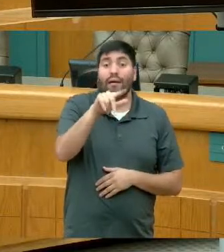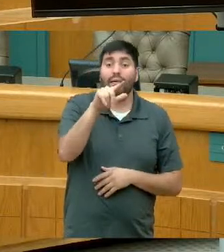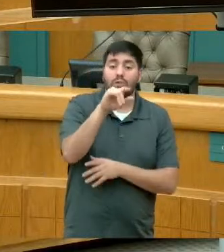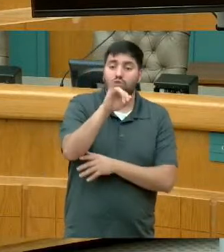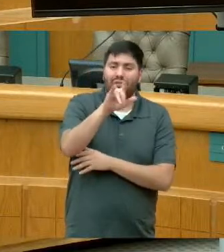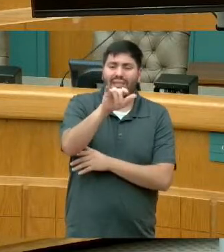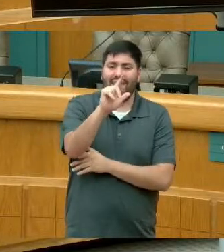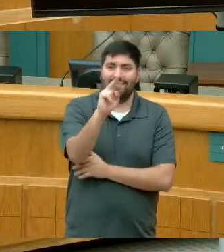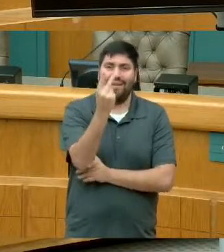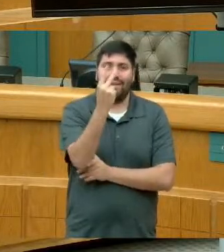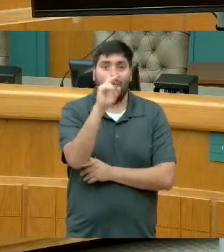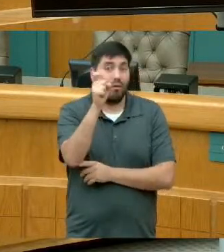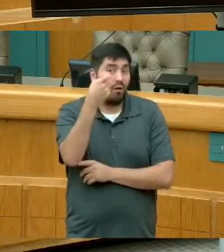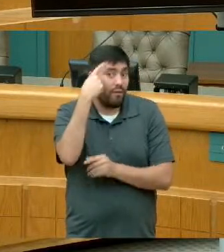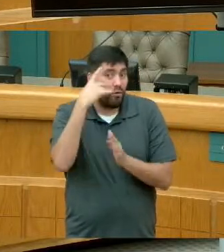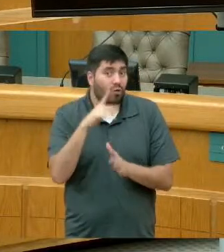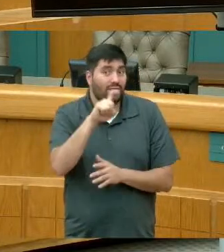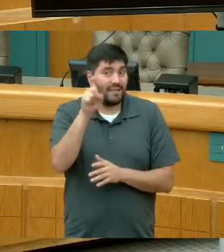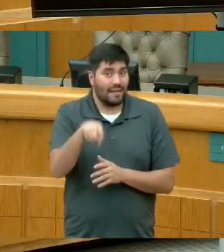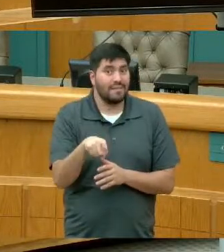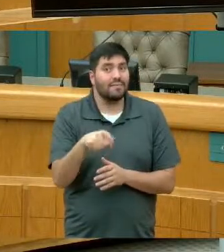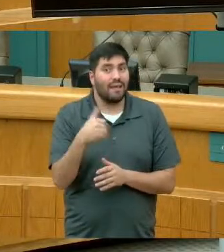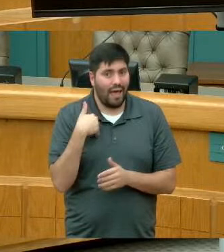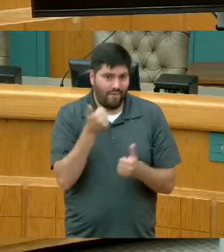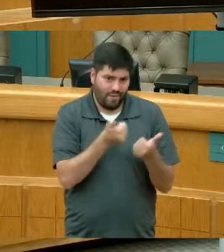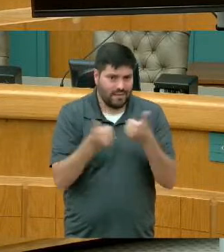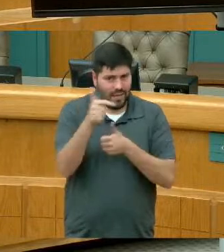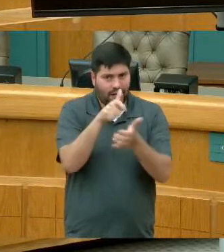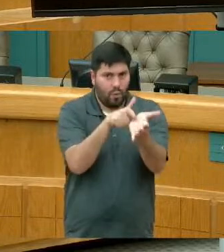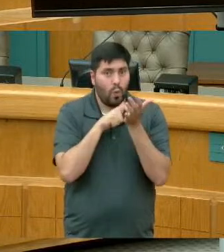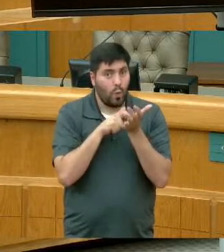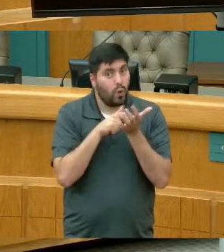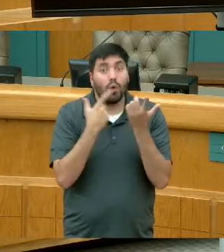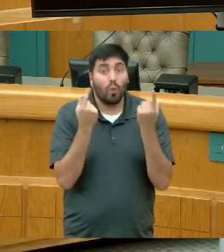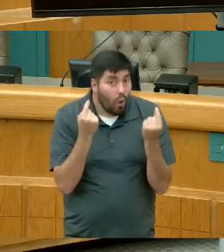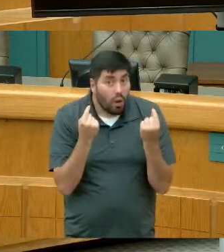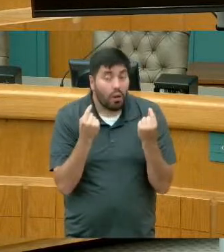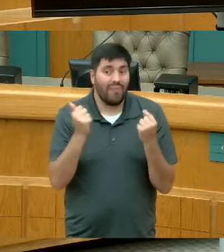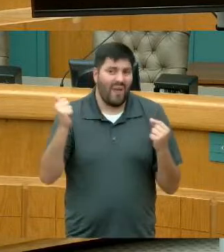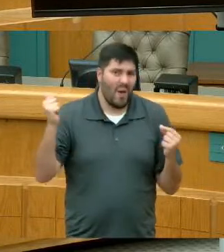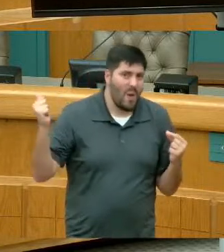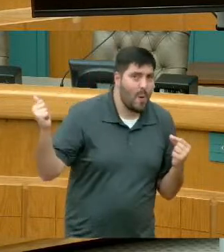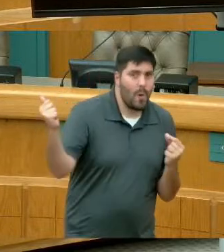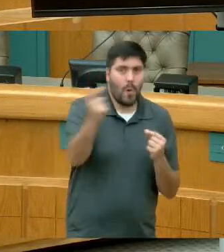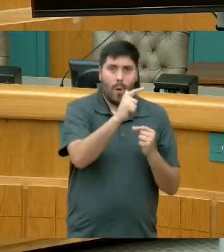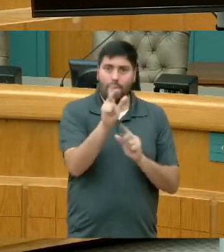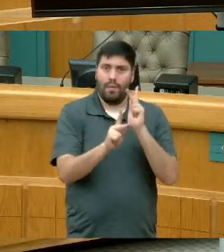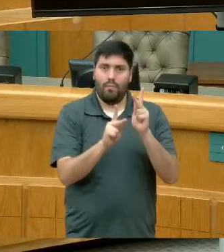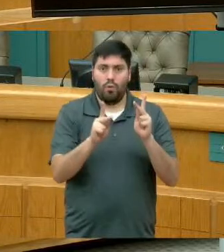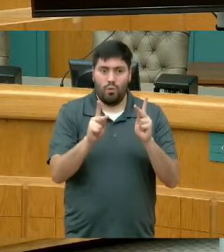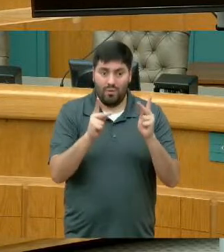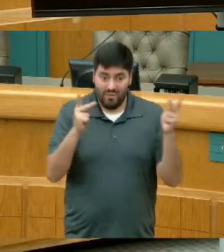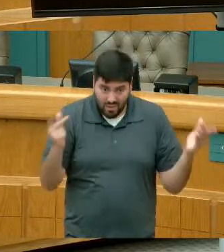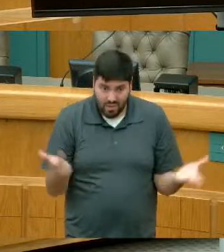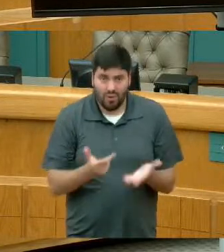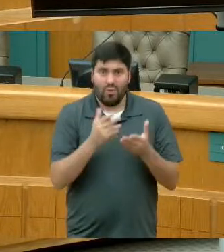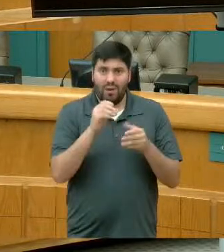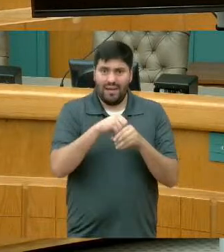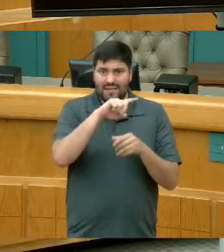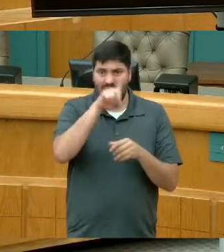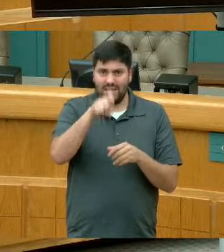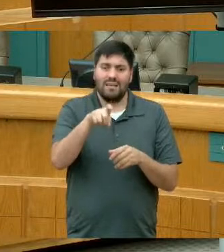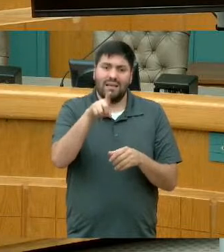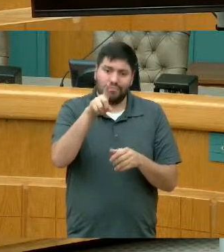July 2nd, the governor of Texas issued an executive order stating that every person in Texas